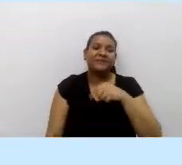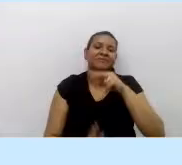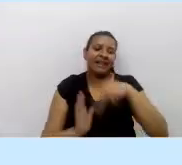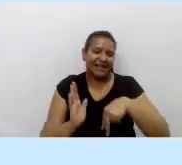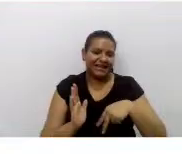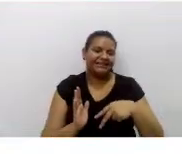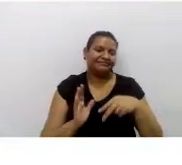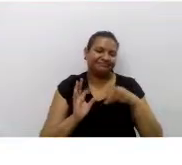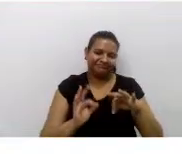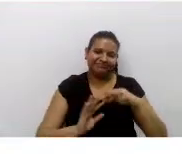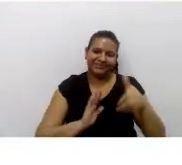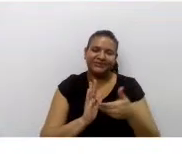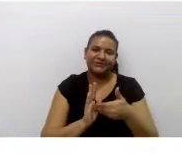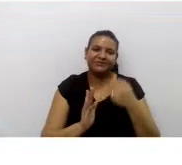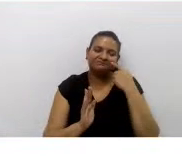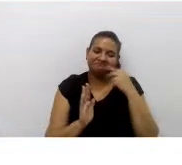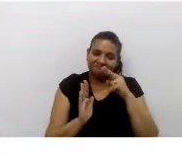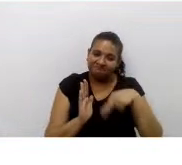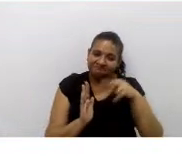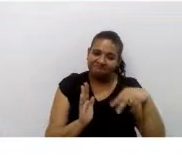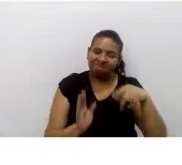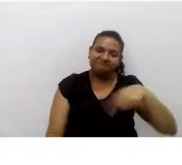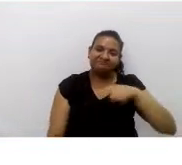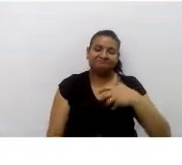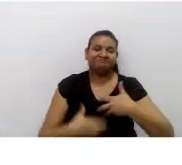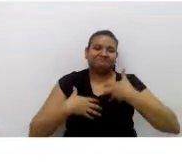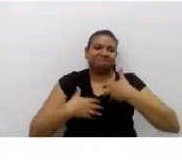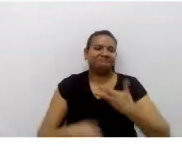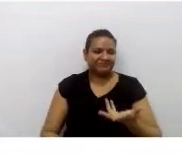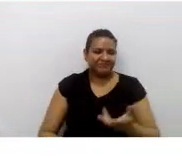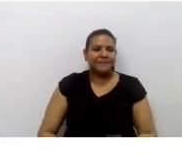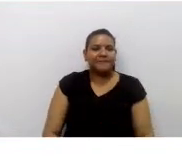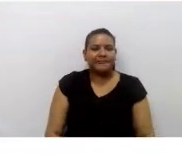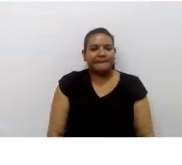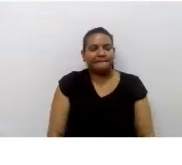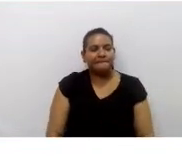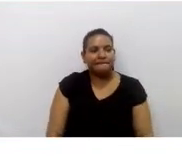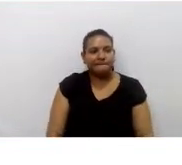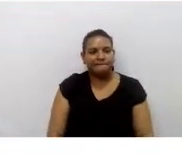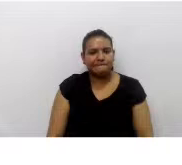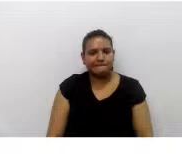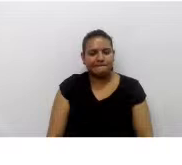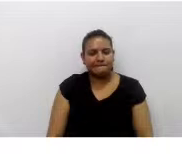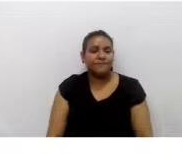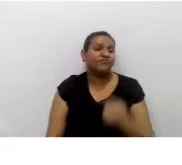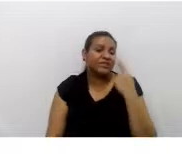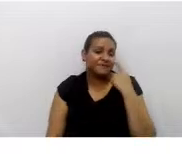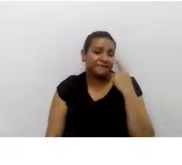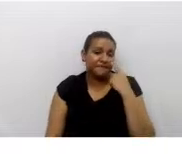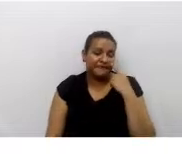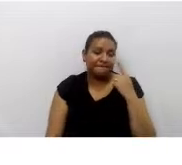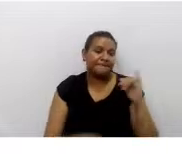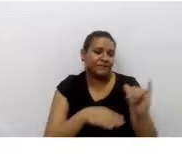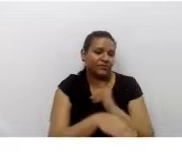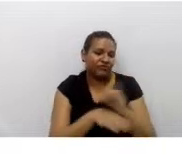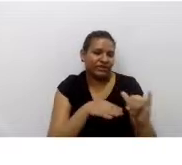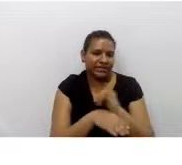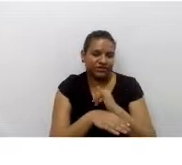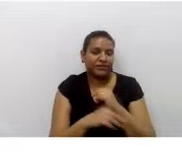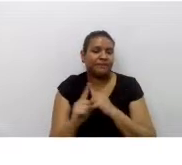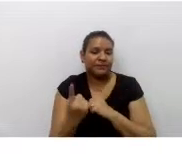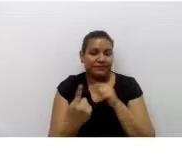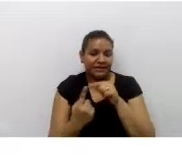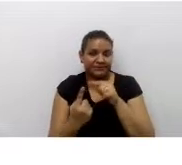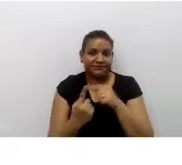well. So let's look at 3 strategies. Strategy 1, for the online classroom, you can